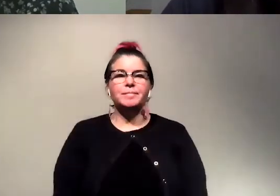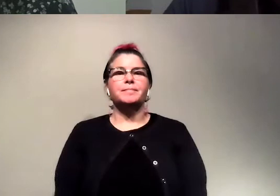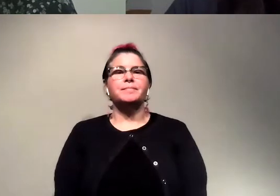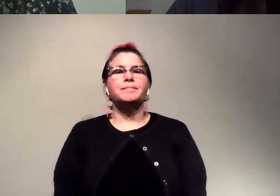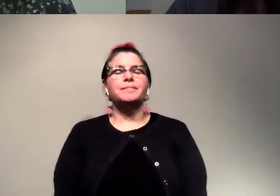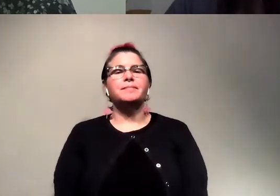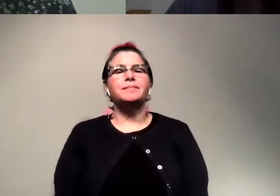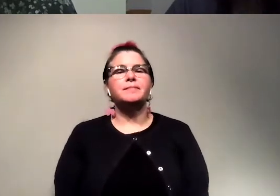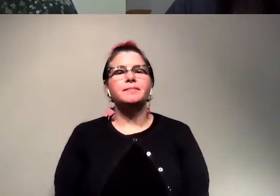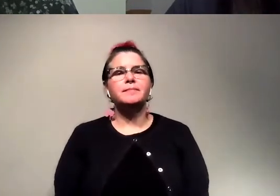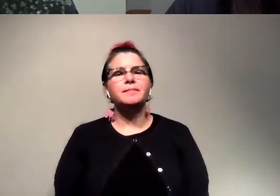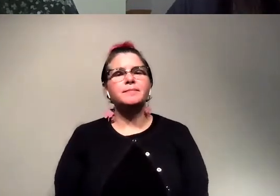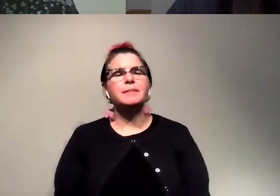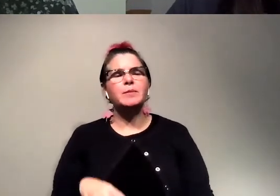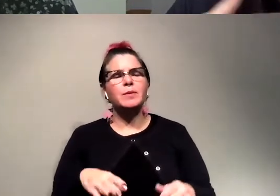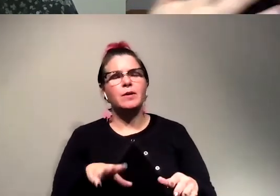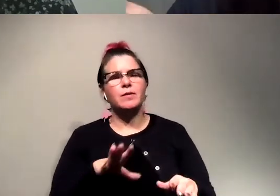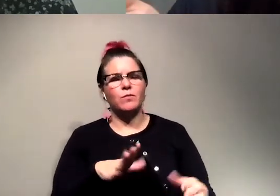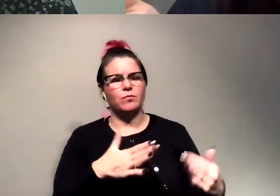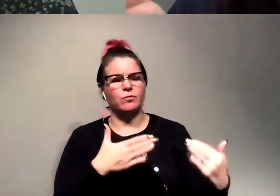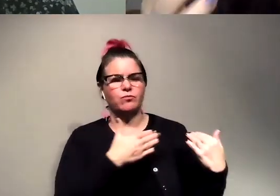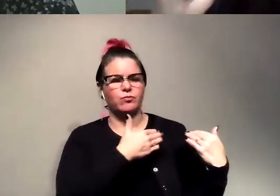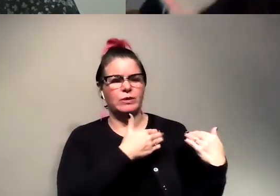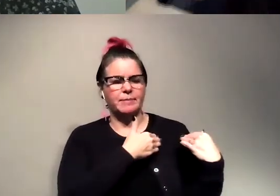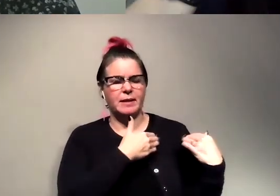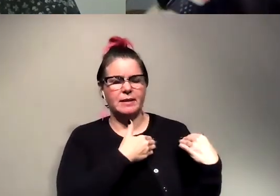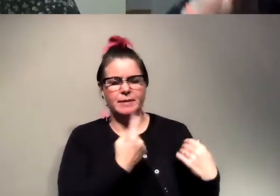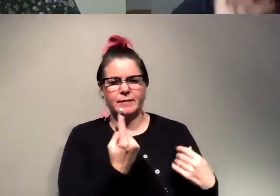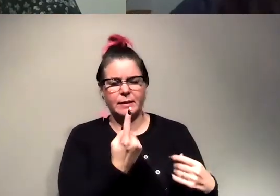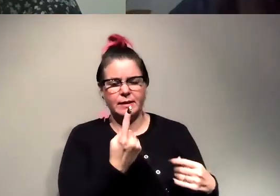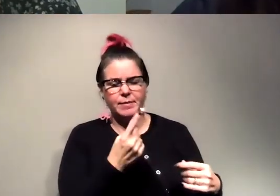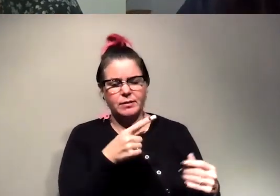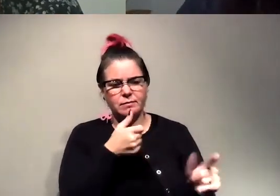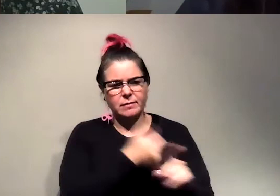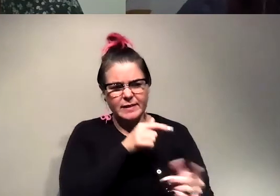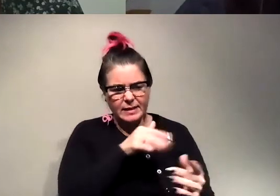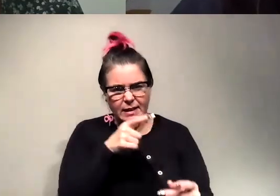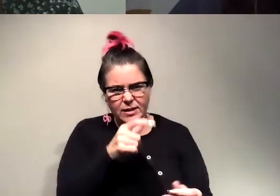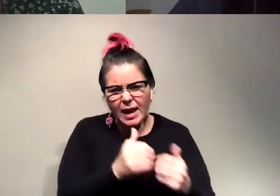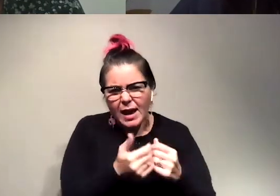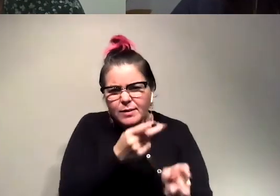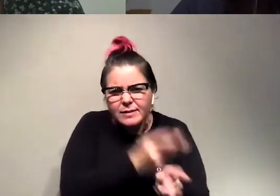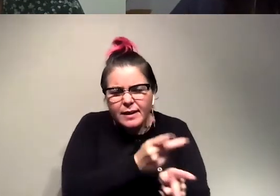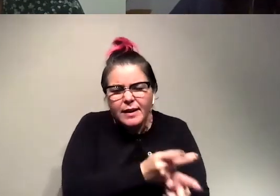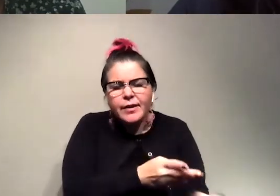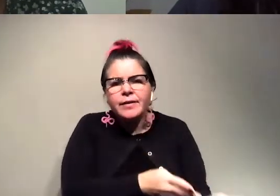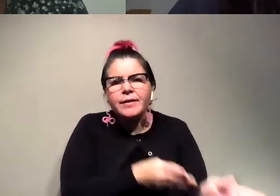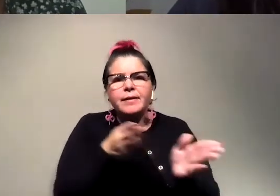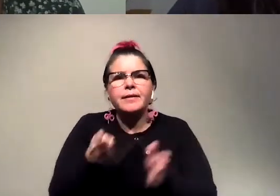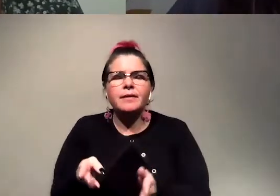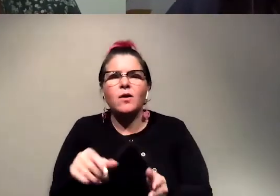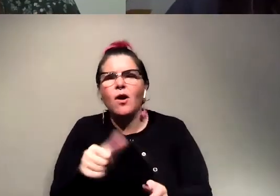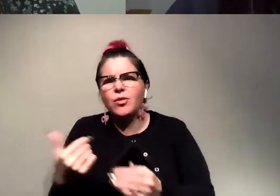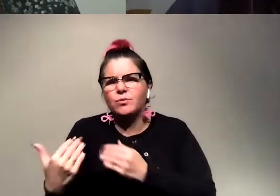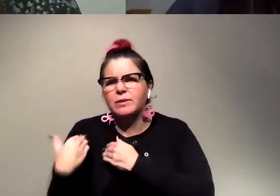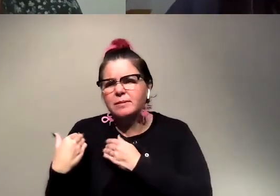are the basic responsibility of somebody who studies lizards, from like how to take care of them to other